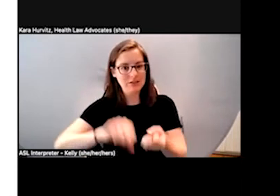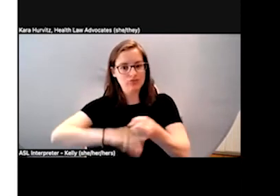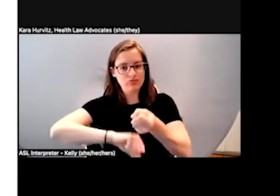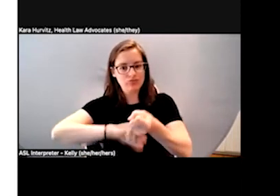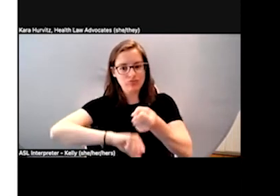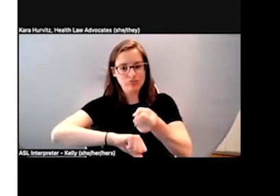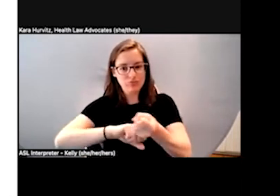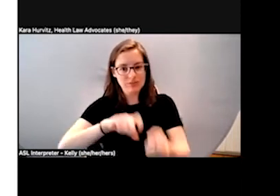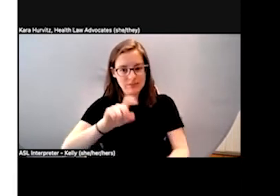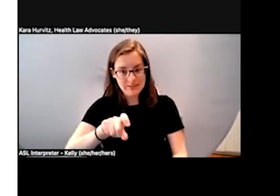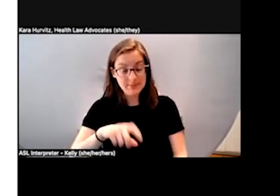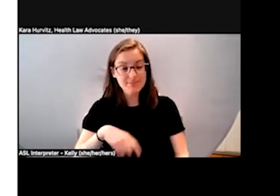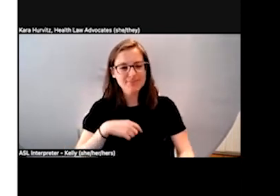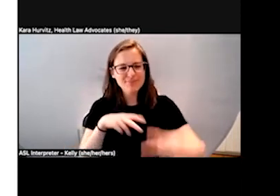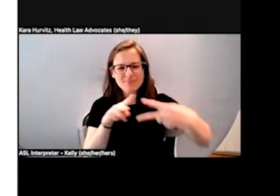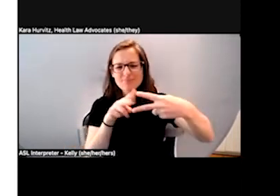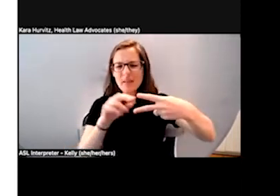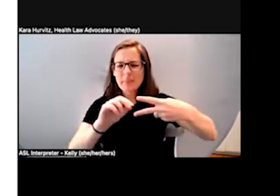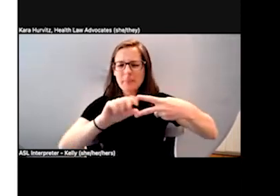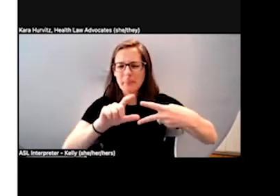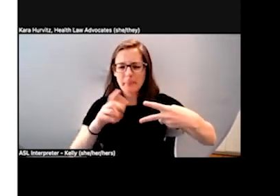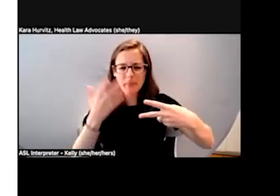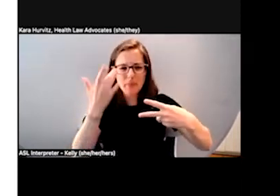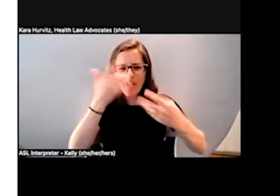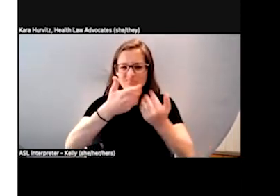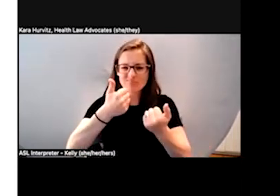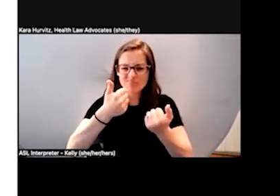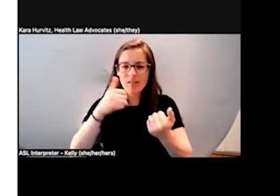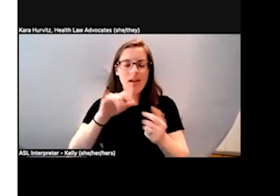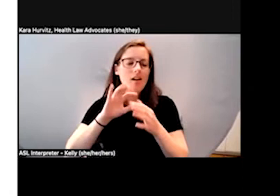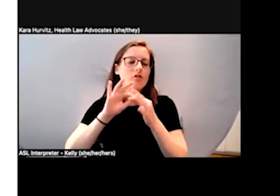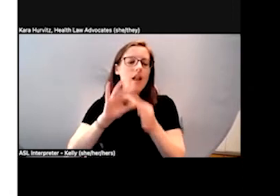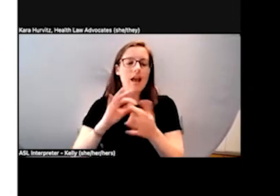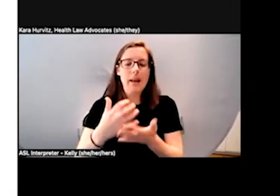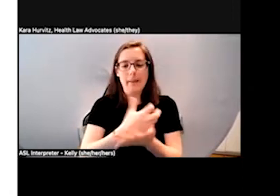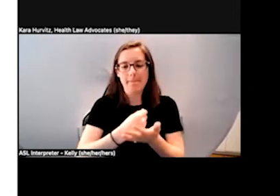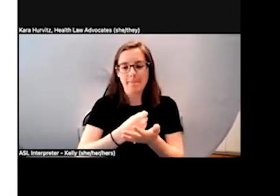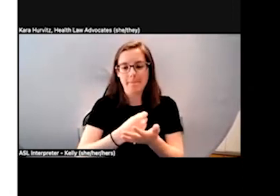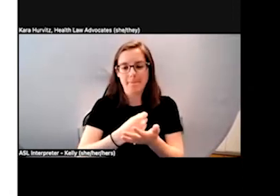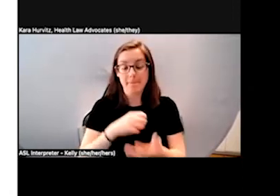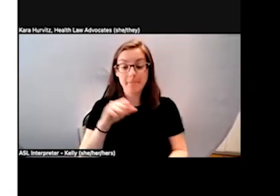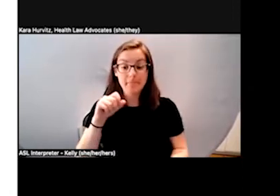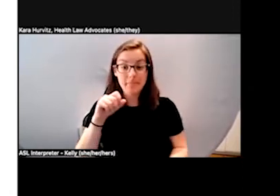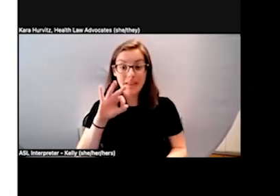And the difference is income eligibility. If